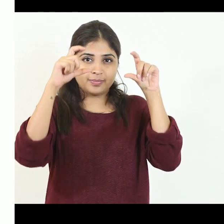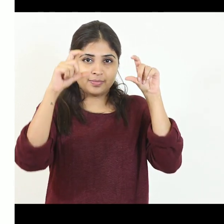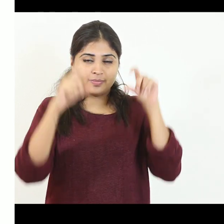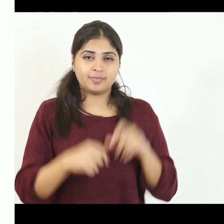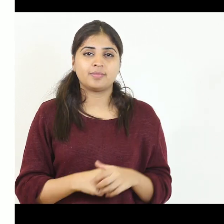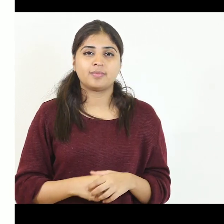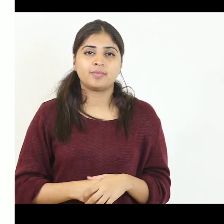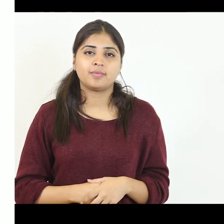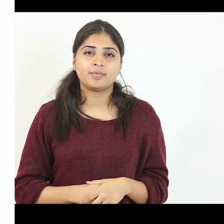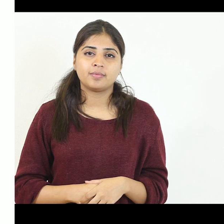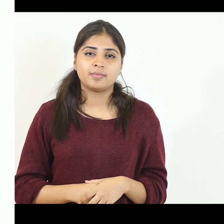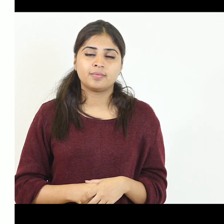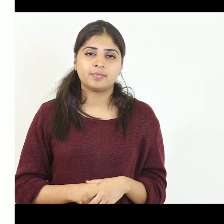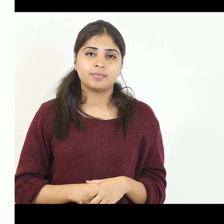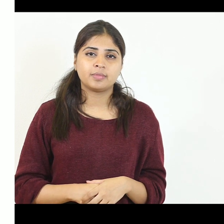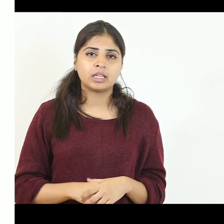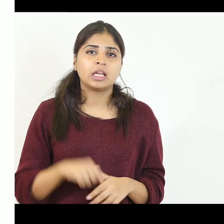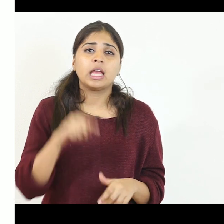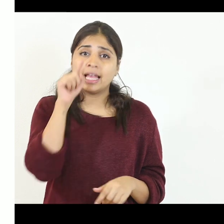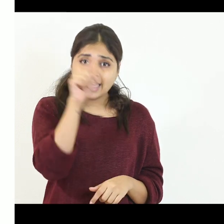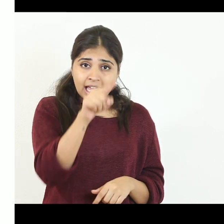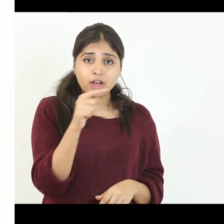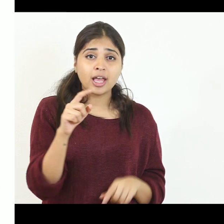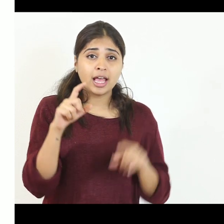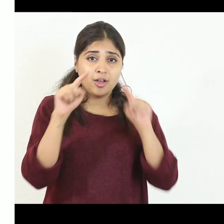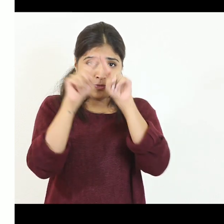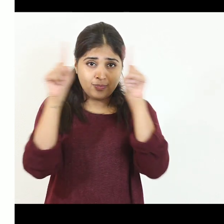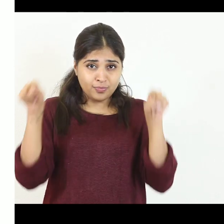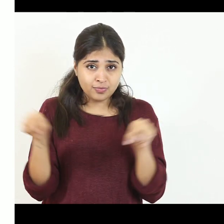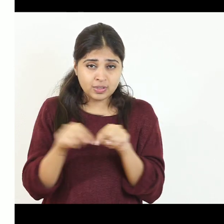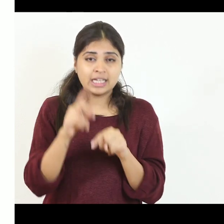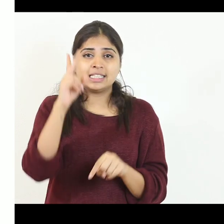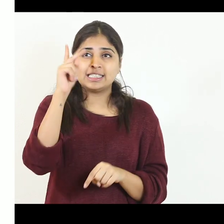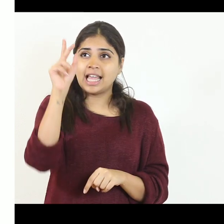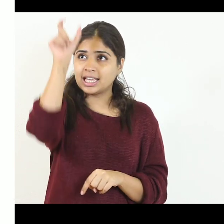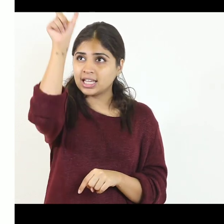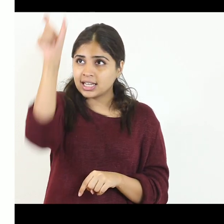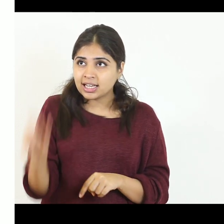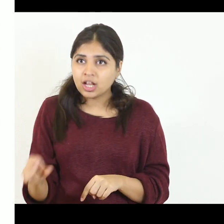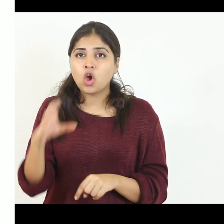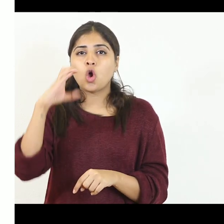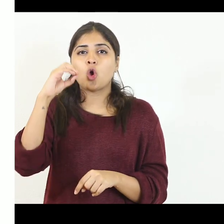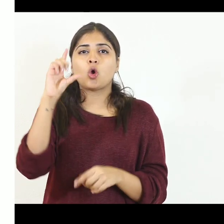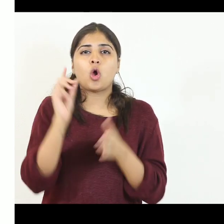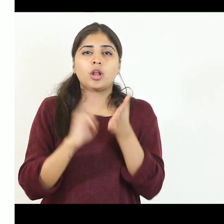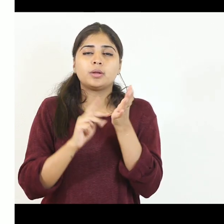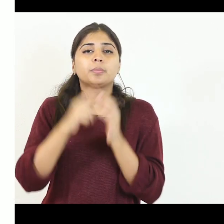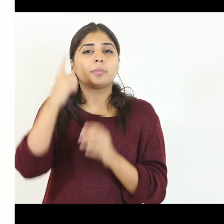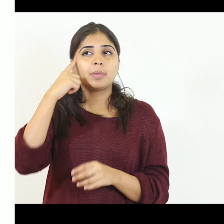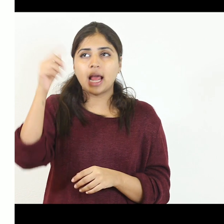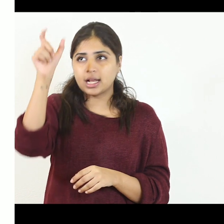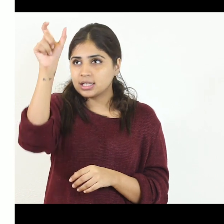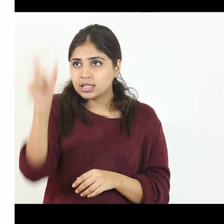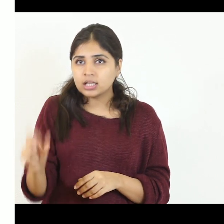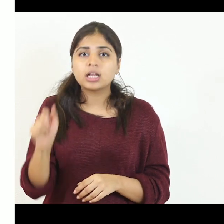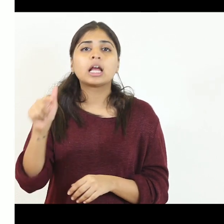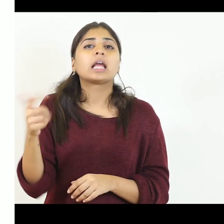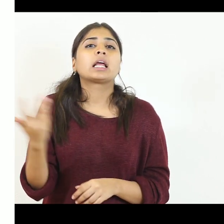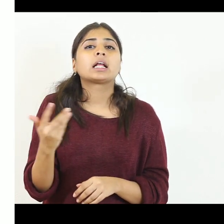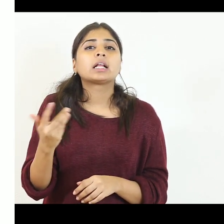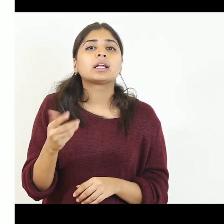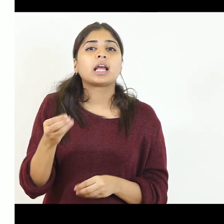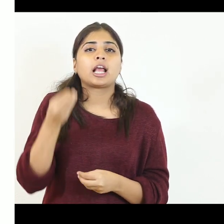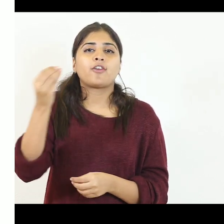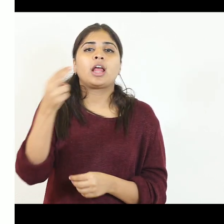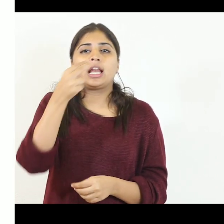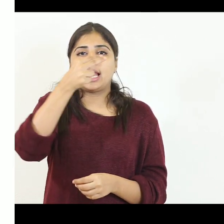In this image, the second column is highlighted in black. This column has been given a name of first name. A row consists each record in the